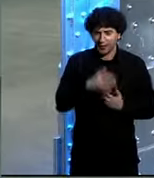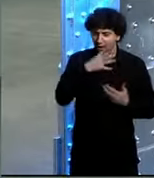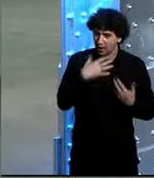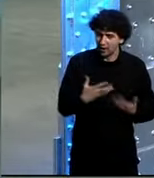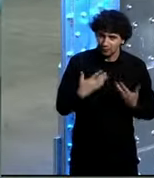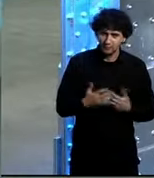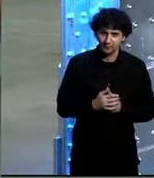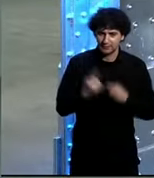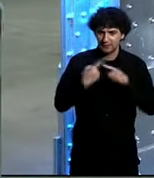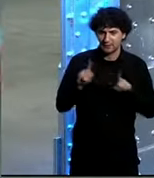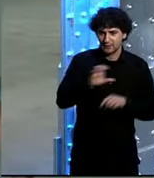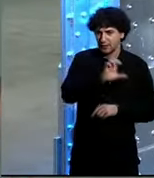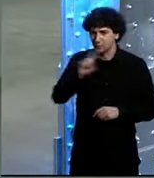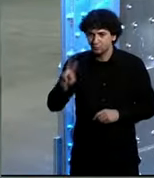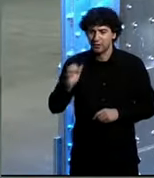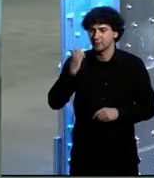at some faces.